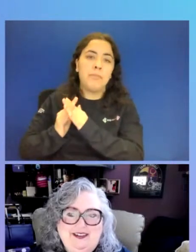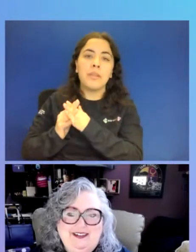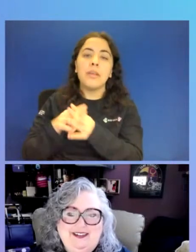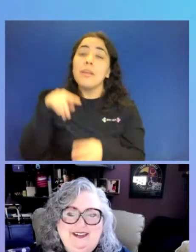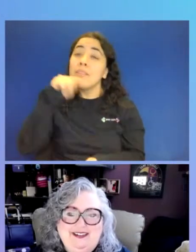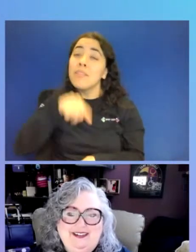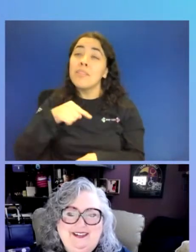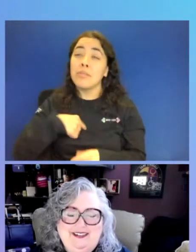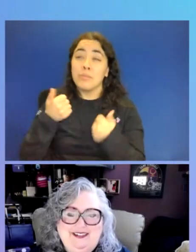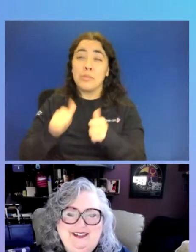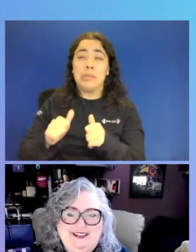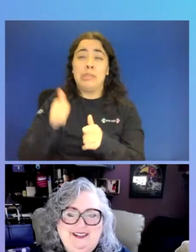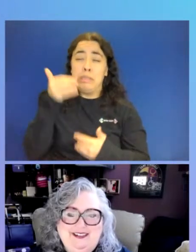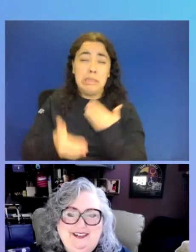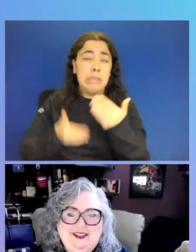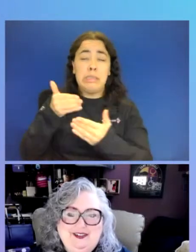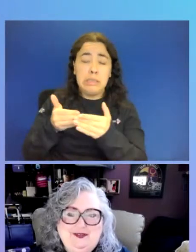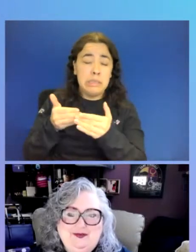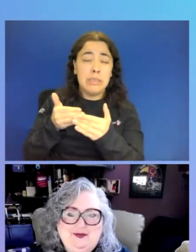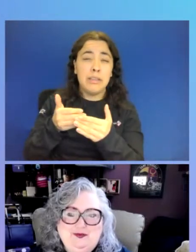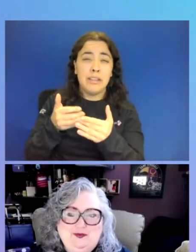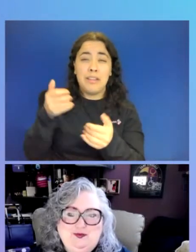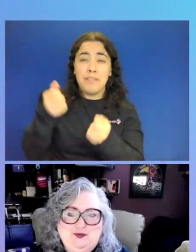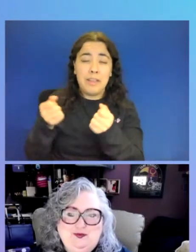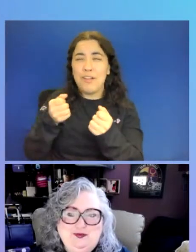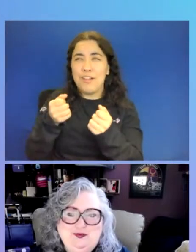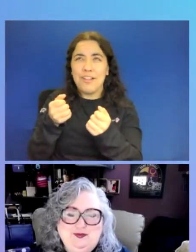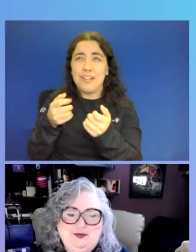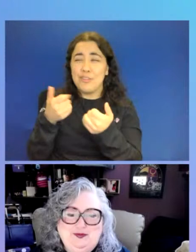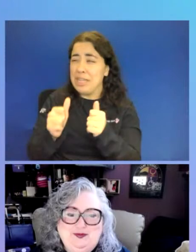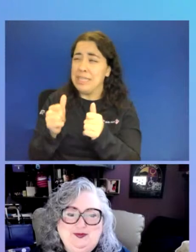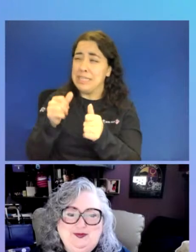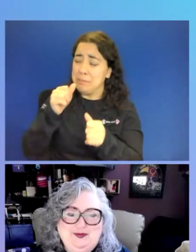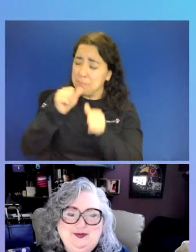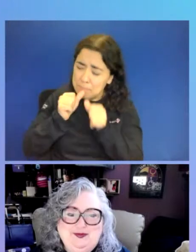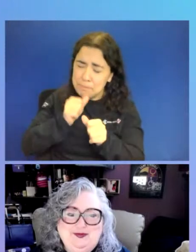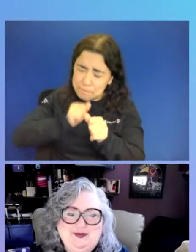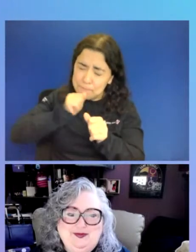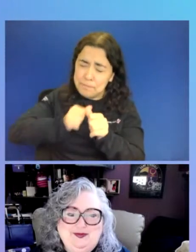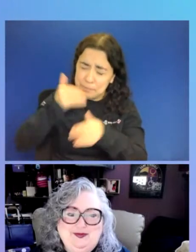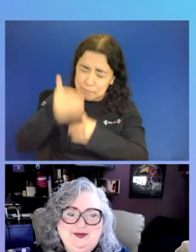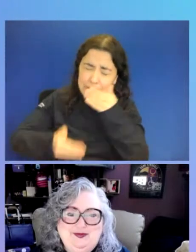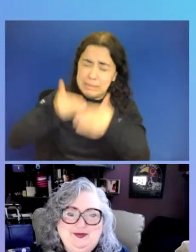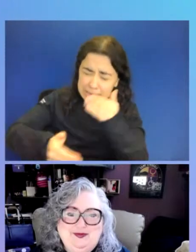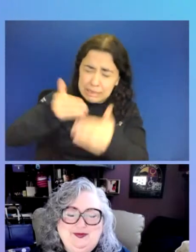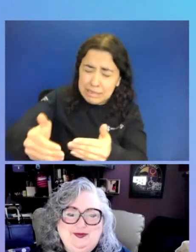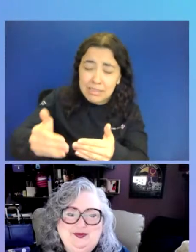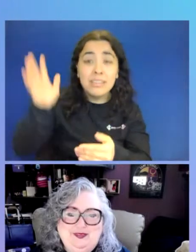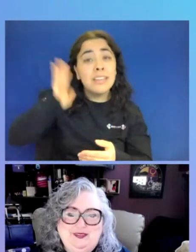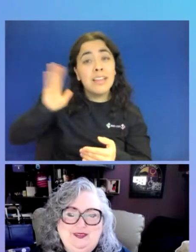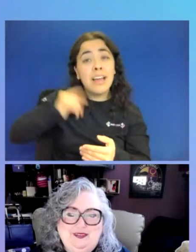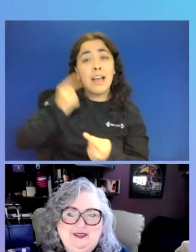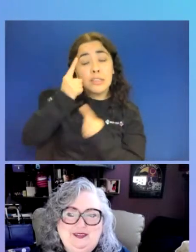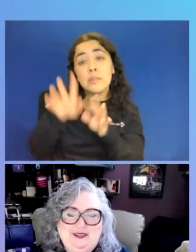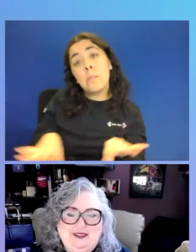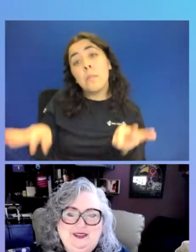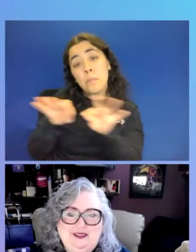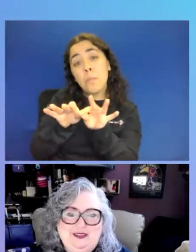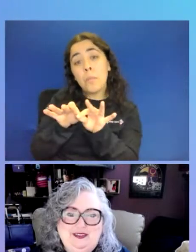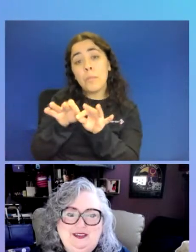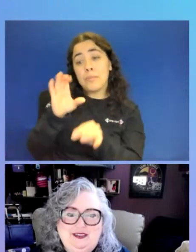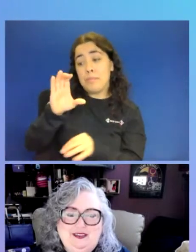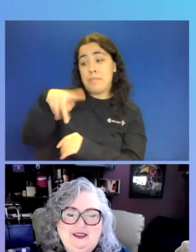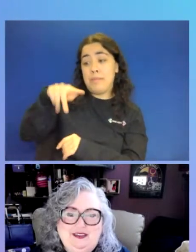driving the vehicle, if you want to put it that way. And I considered it very important to have some sort